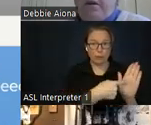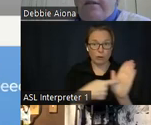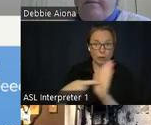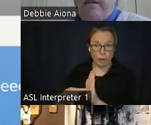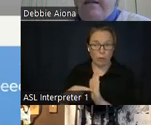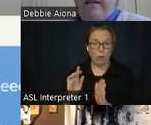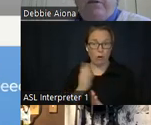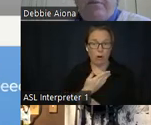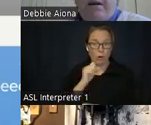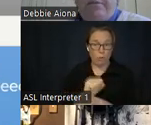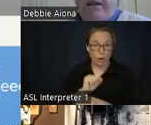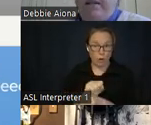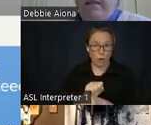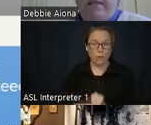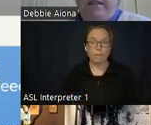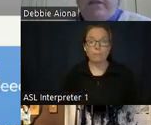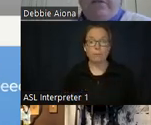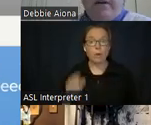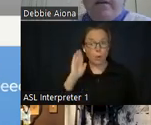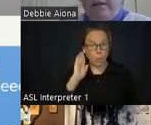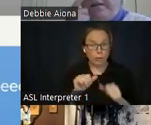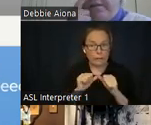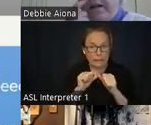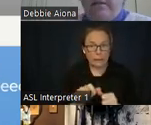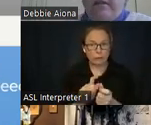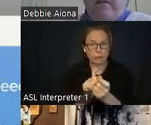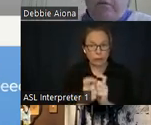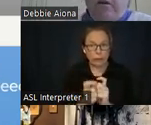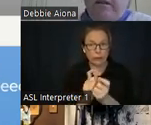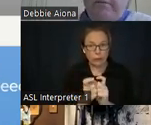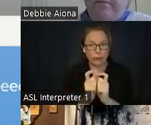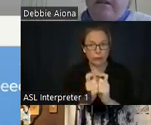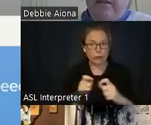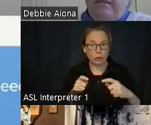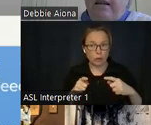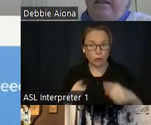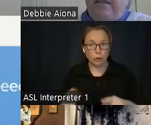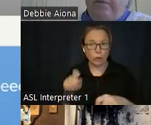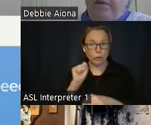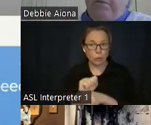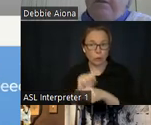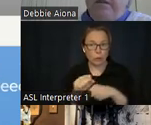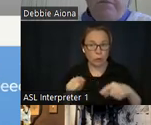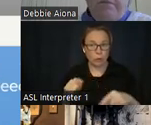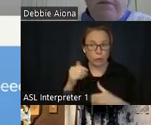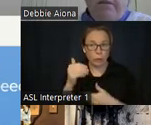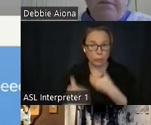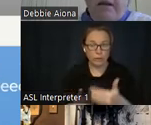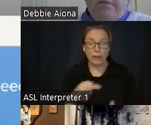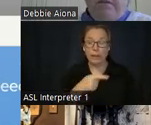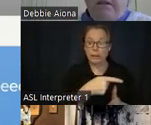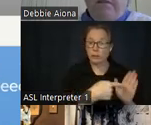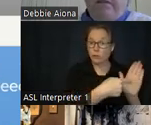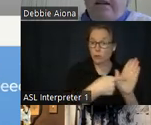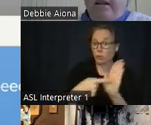Commission's work. It will be updated as needed throughout this phase of work. This slide is for members of the public to